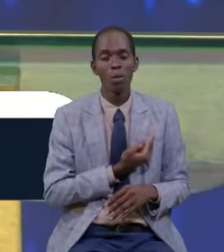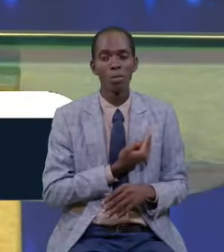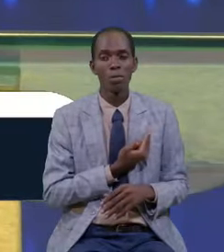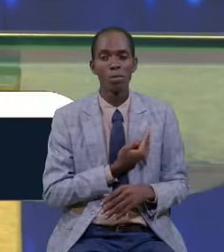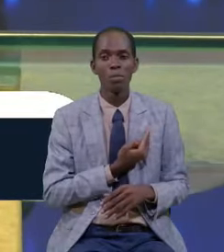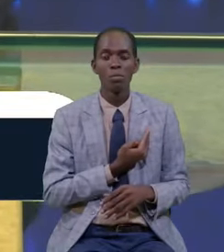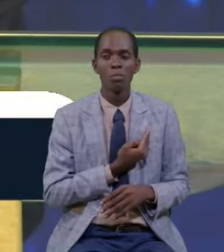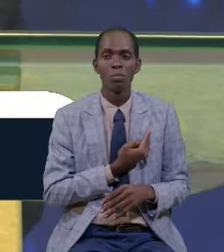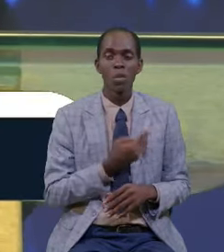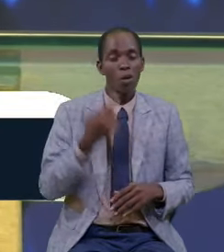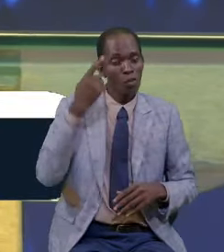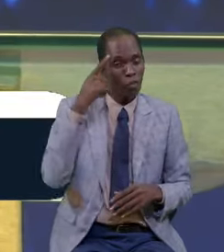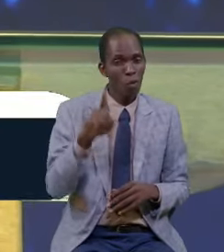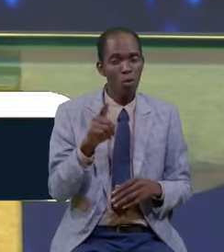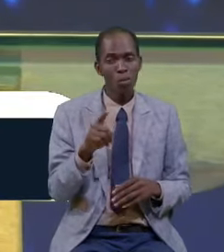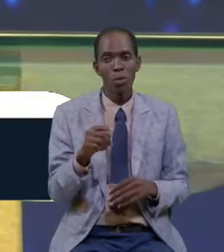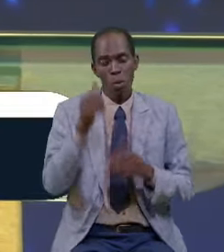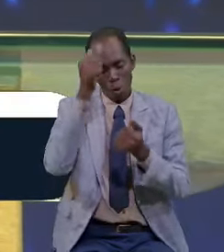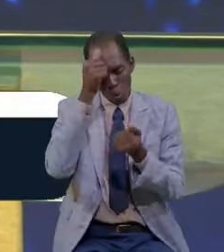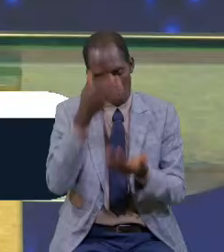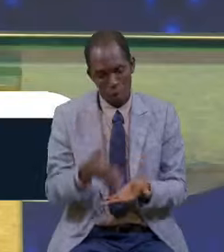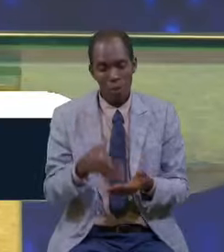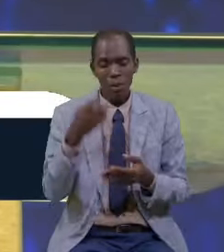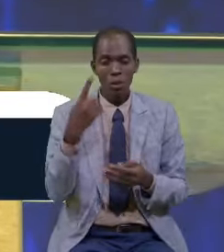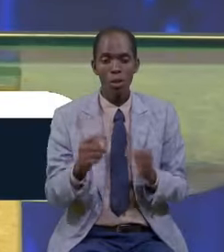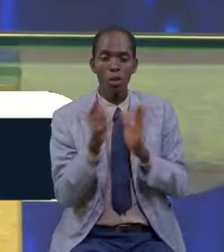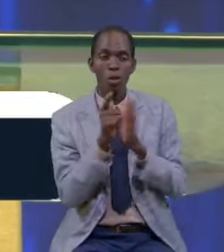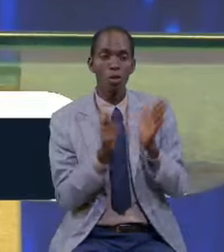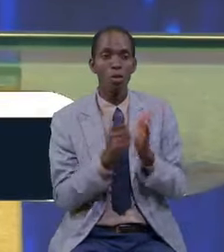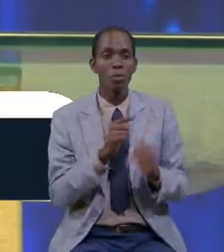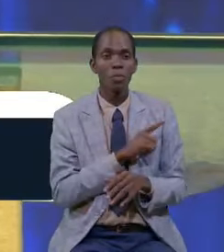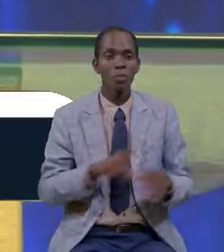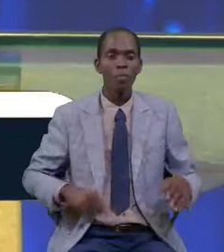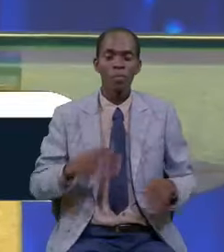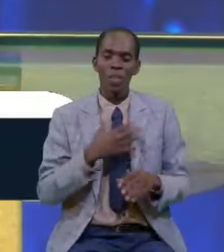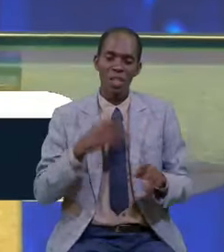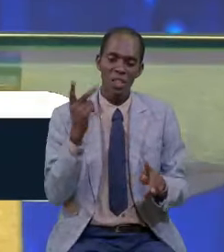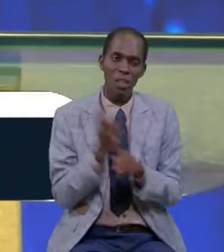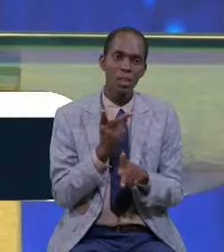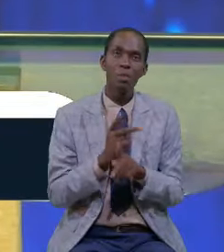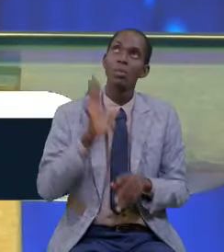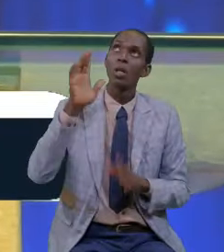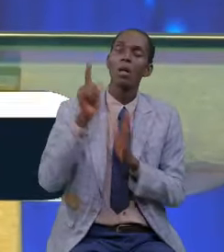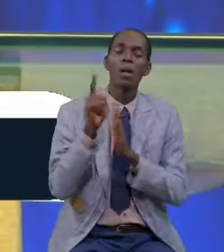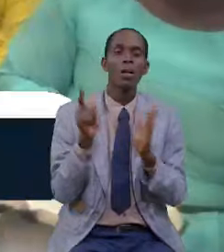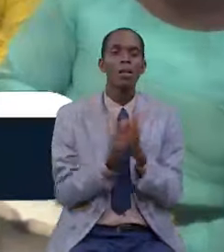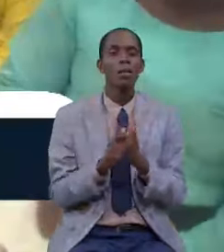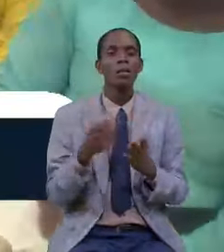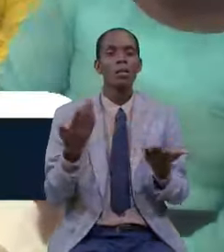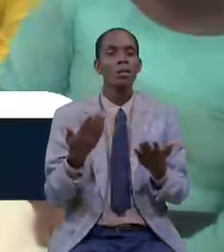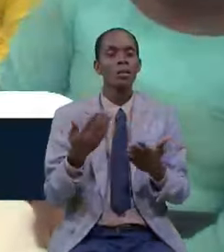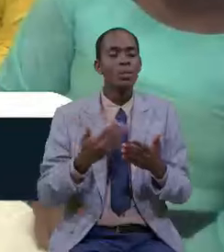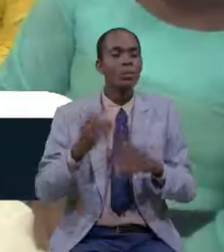It prepares us for obeying the statutes of the Lord and keep his laws. Somebody there, tell me the